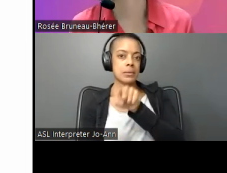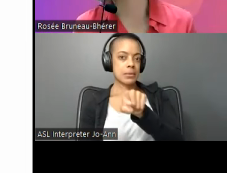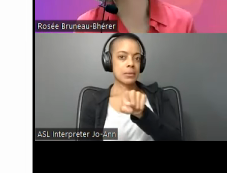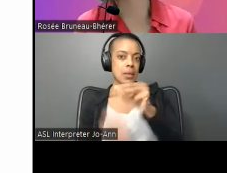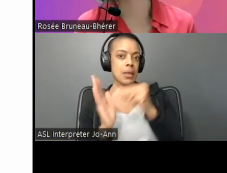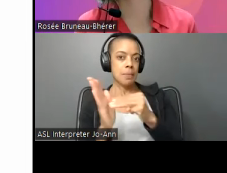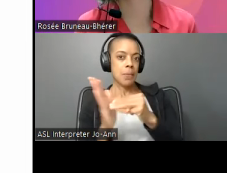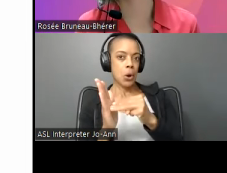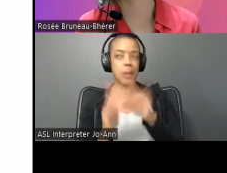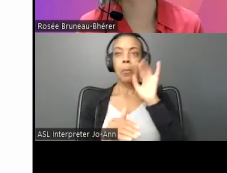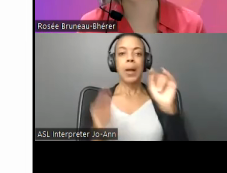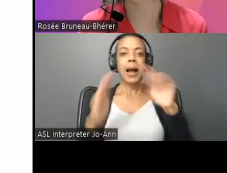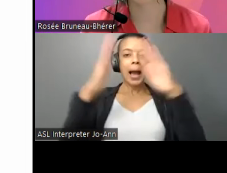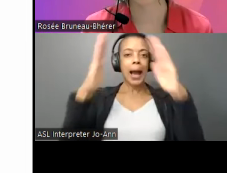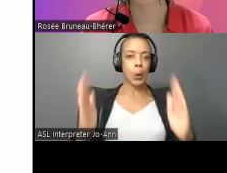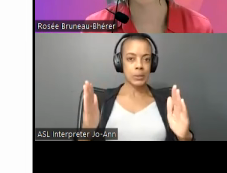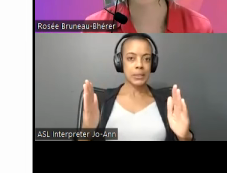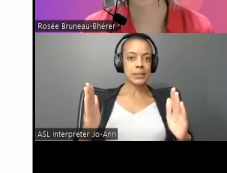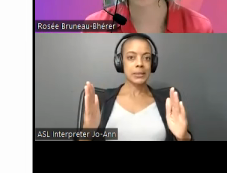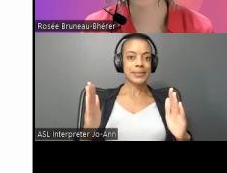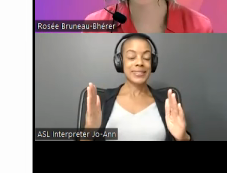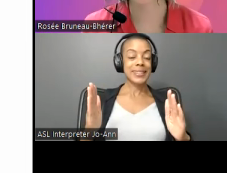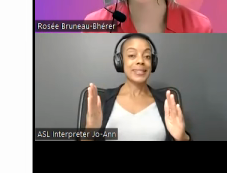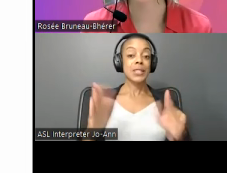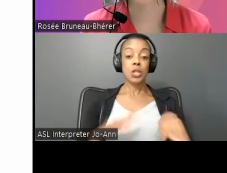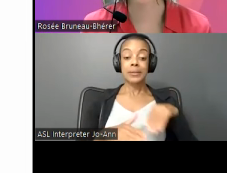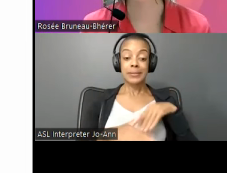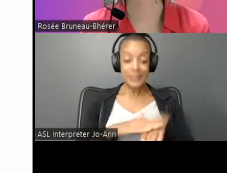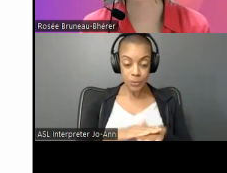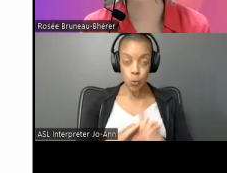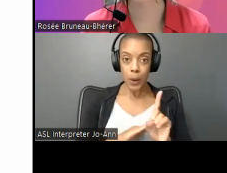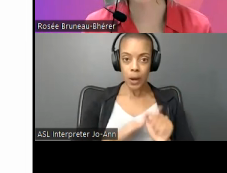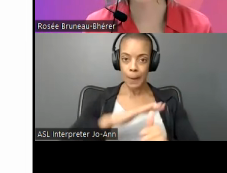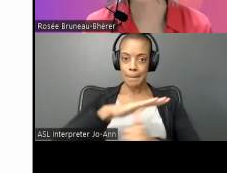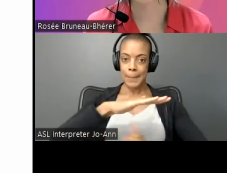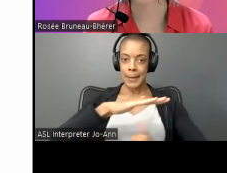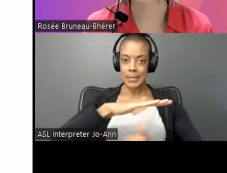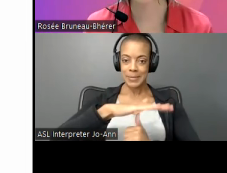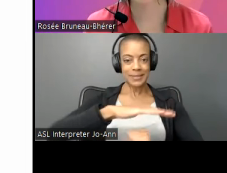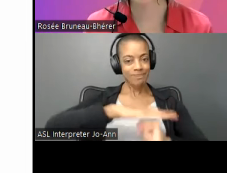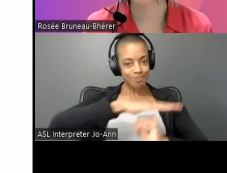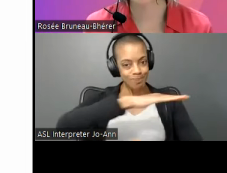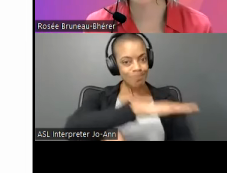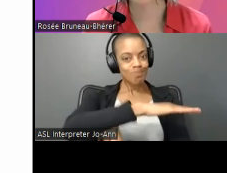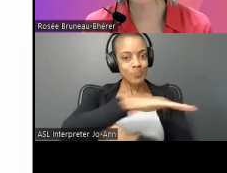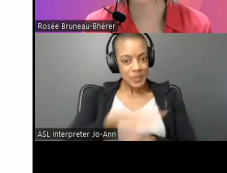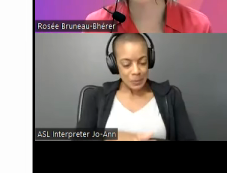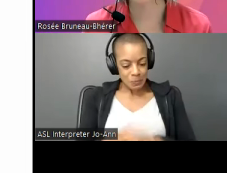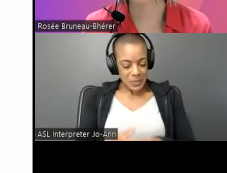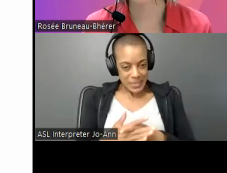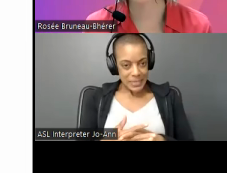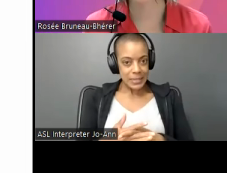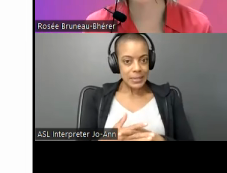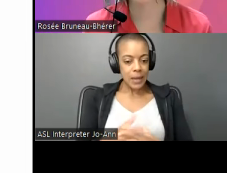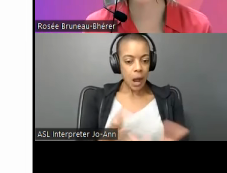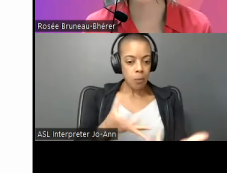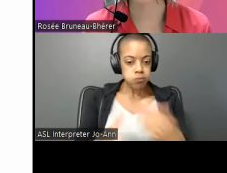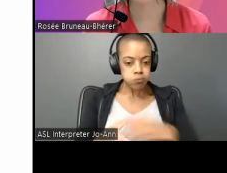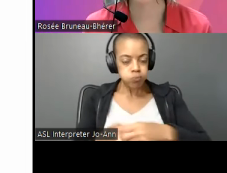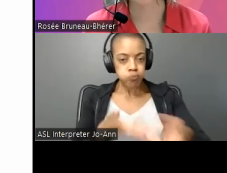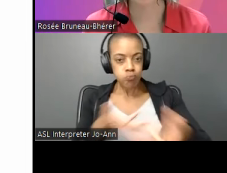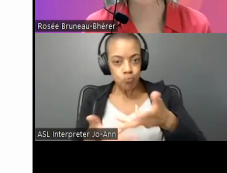a house and you go up from the basement. So in the basement, the foundation, there's engagement, education, routines, and rhythms.